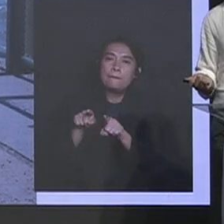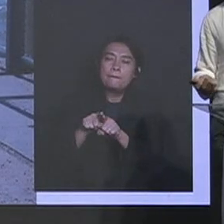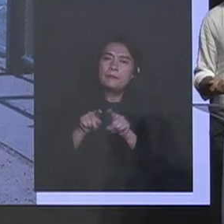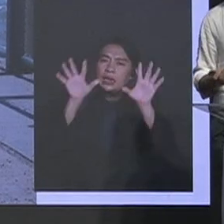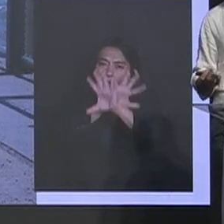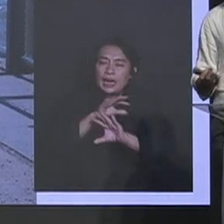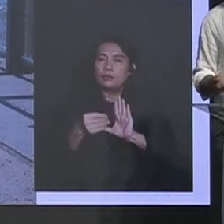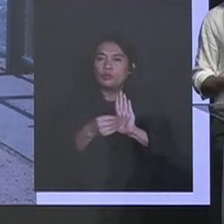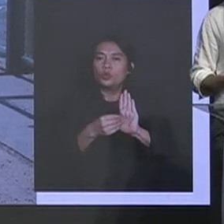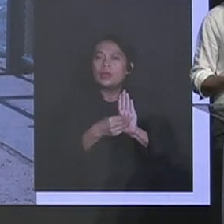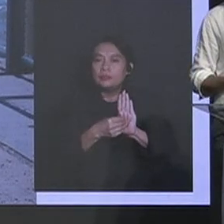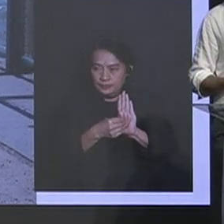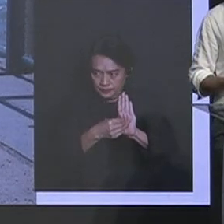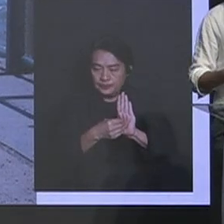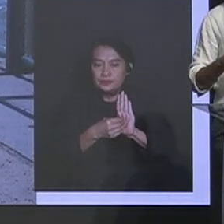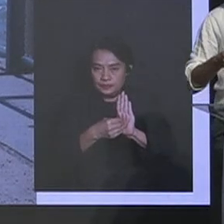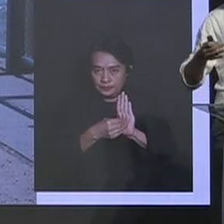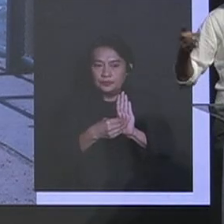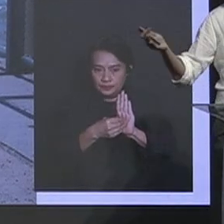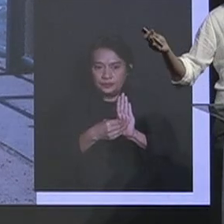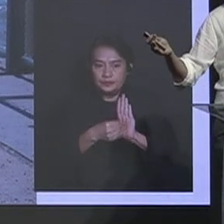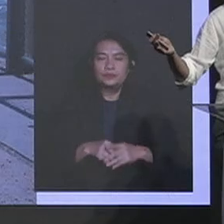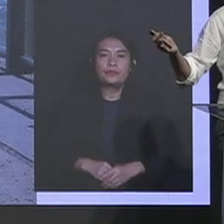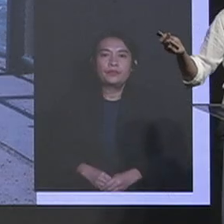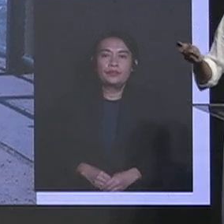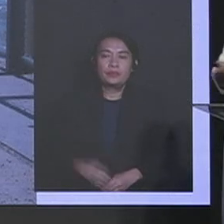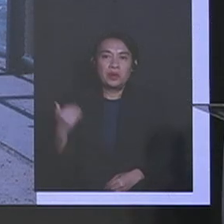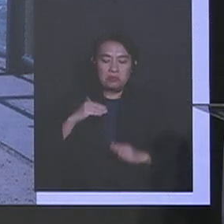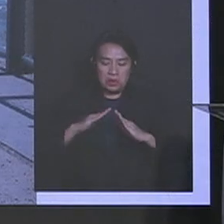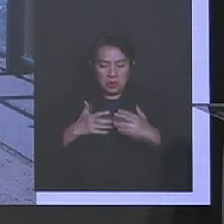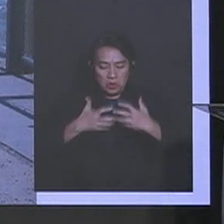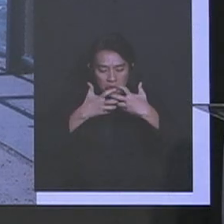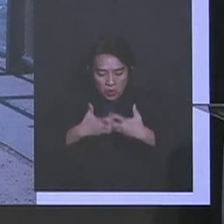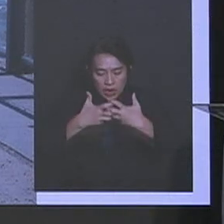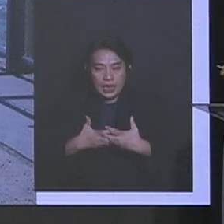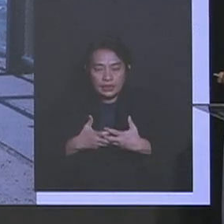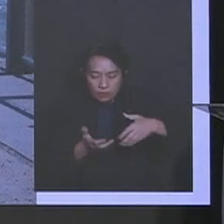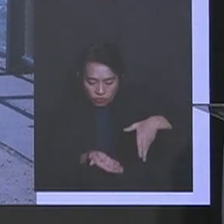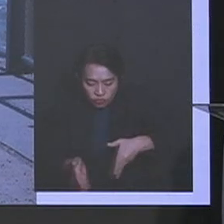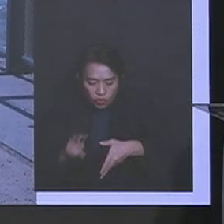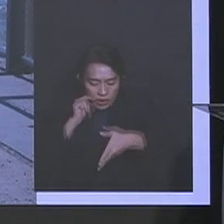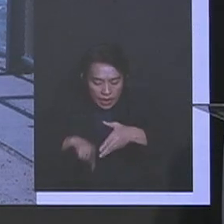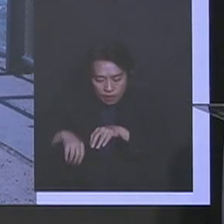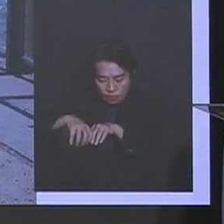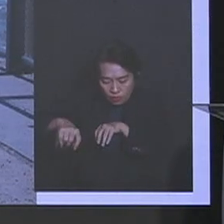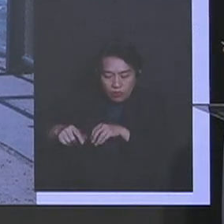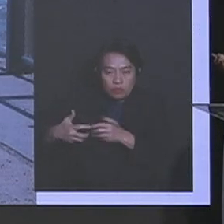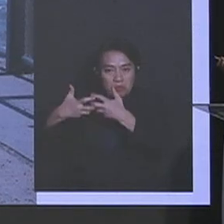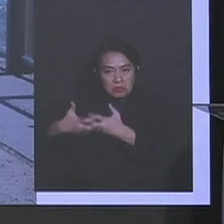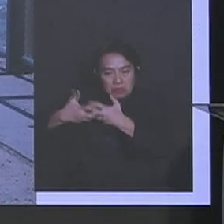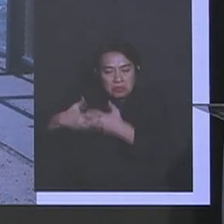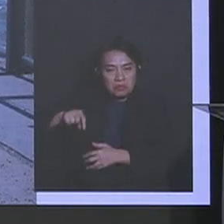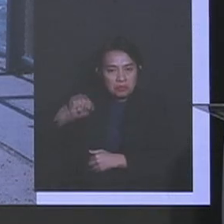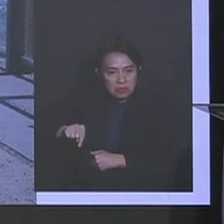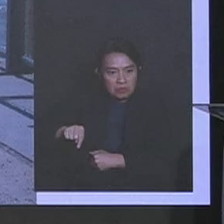manufacturing and industry occurred. And over time, as that's moved out, it created lots of underutilized space on the waterfront that we could